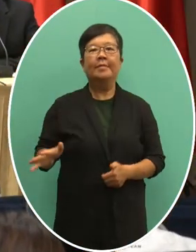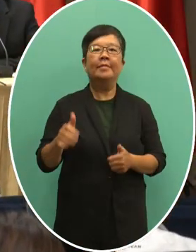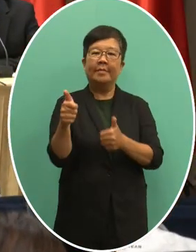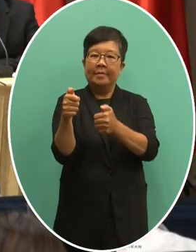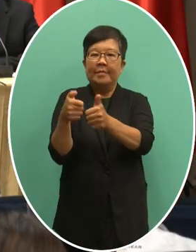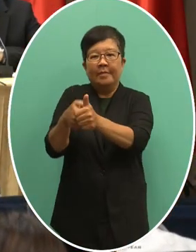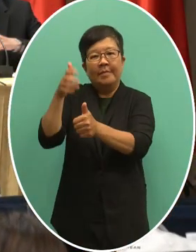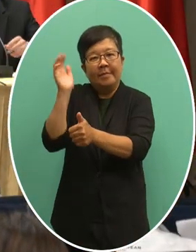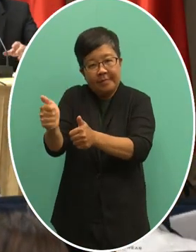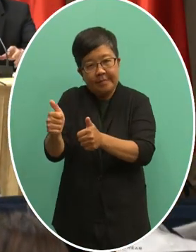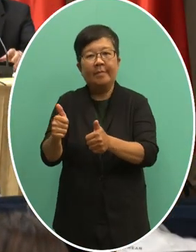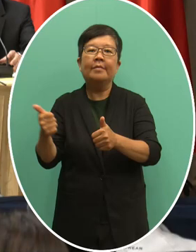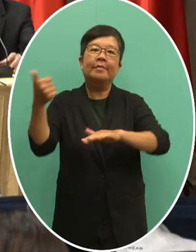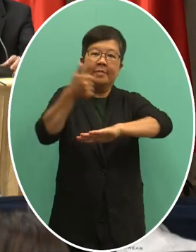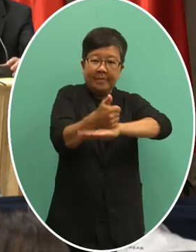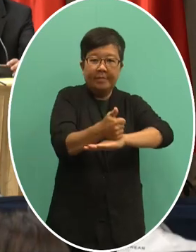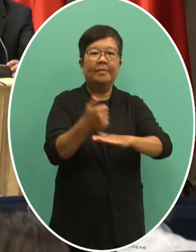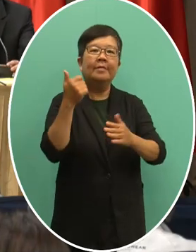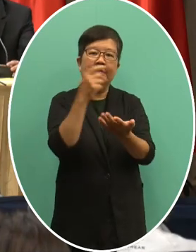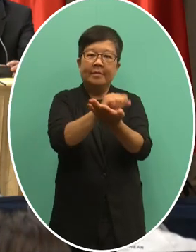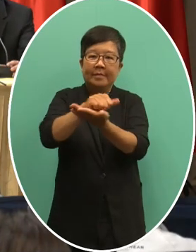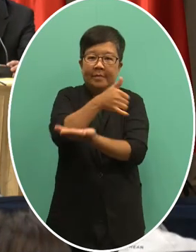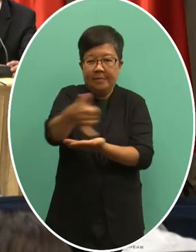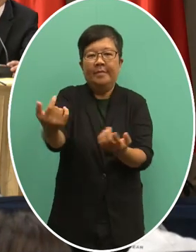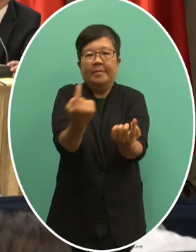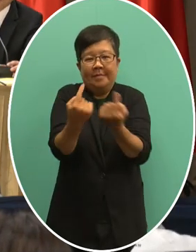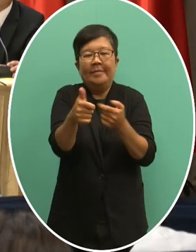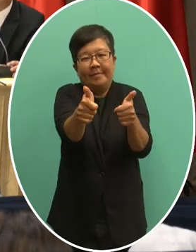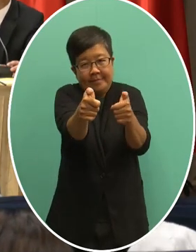Thank you, Mr. Thank you,